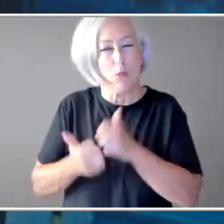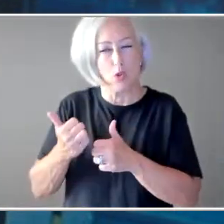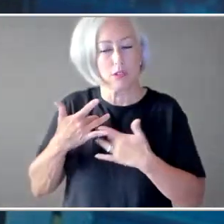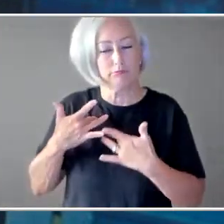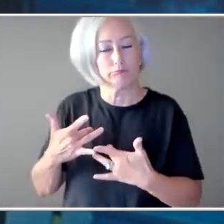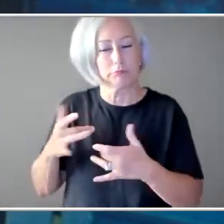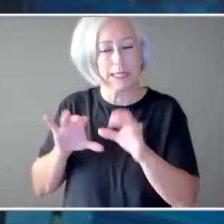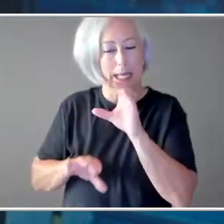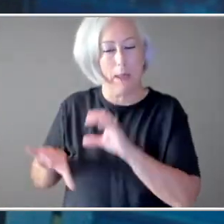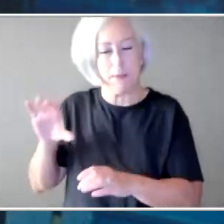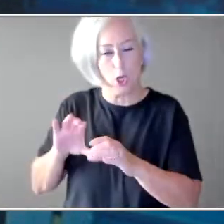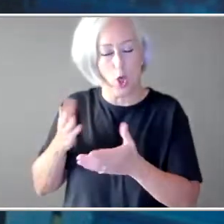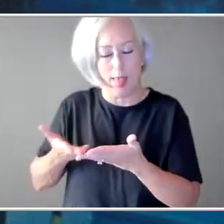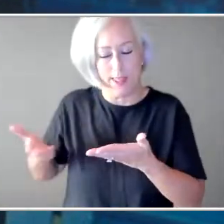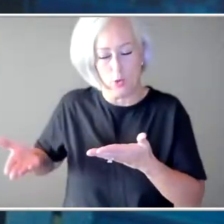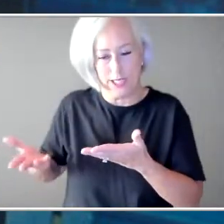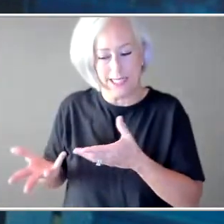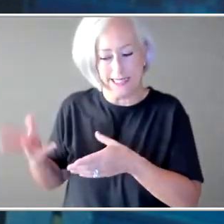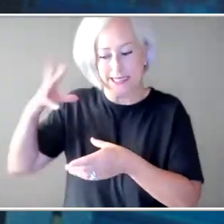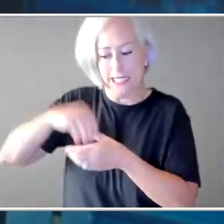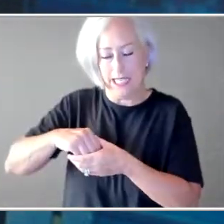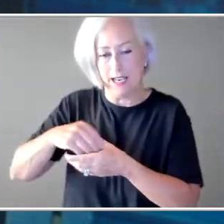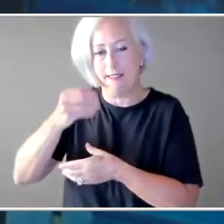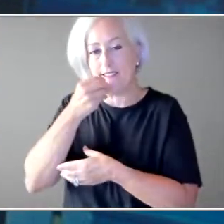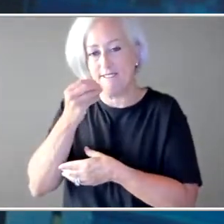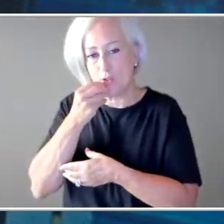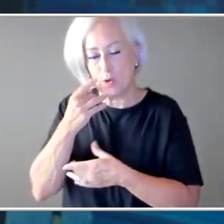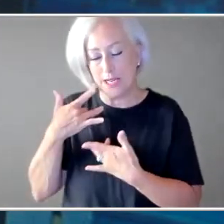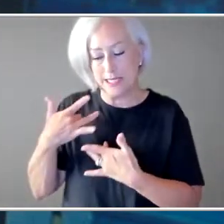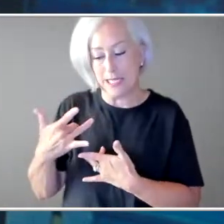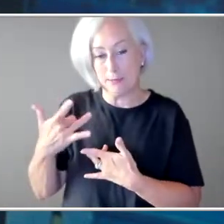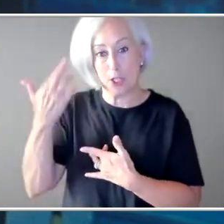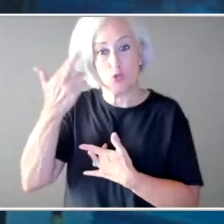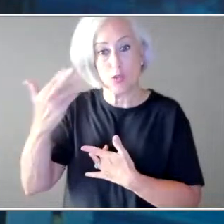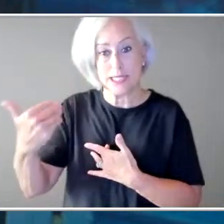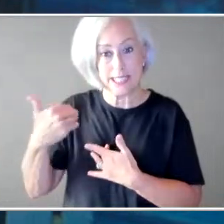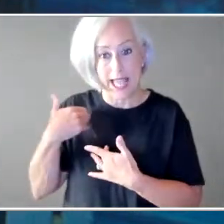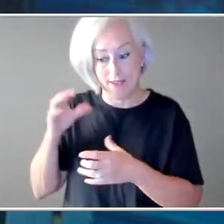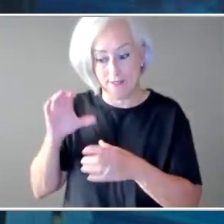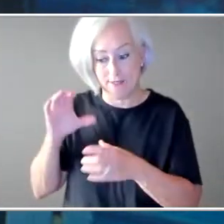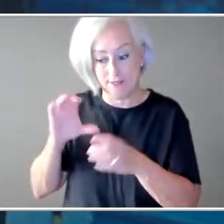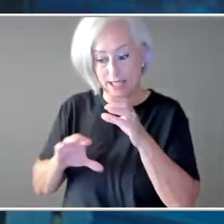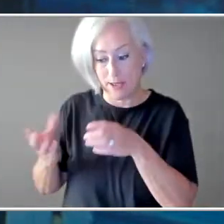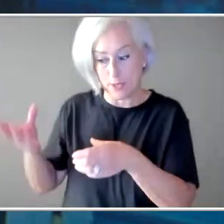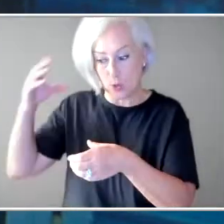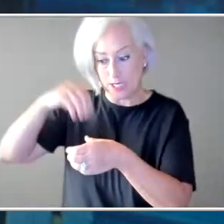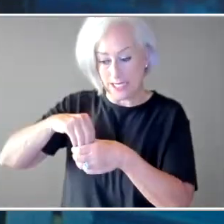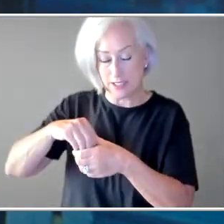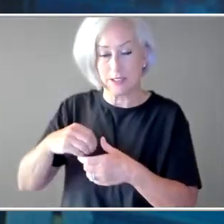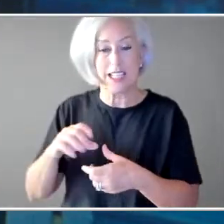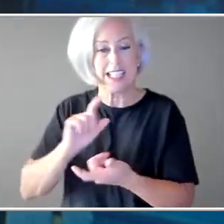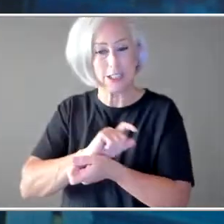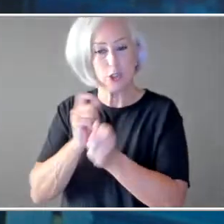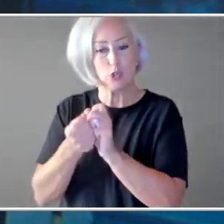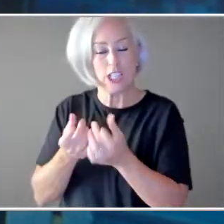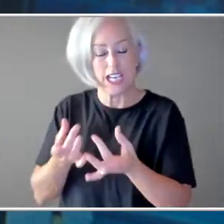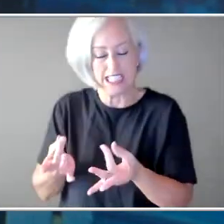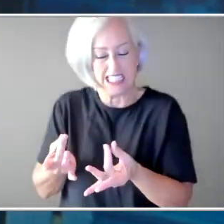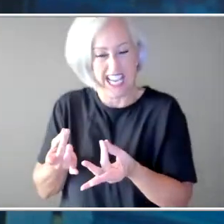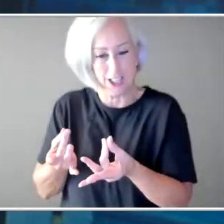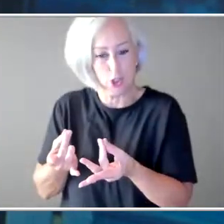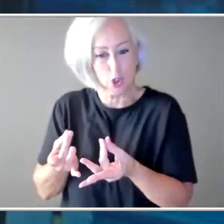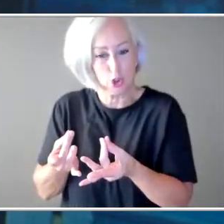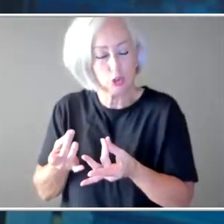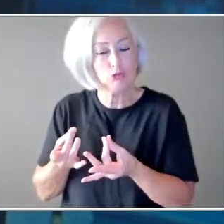and usually that's done to either change the texture of the food. Let's say you want the